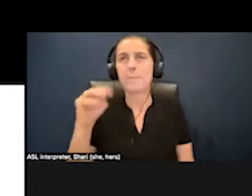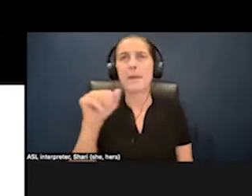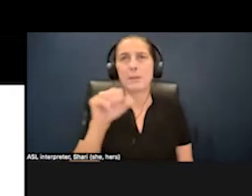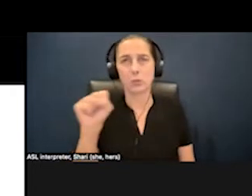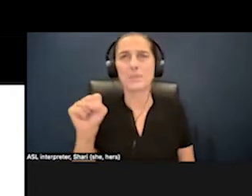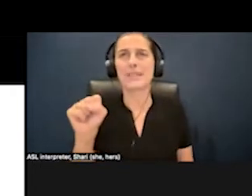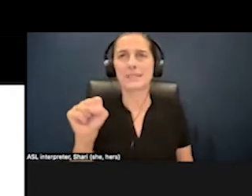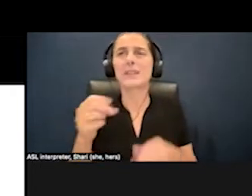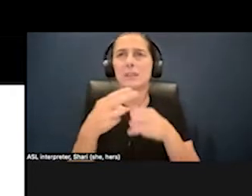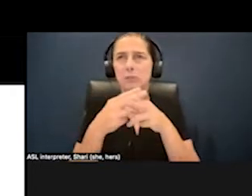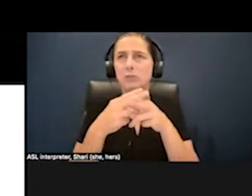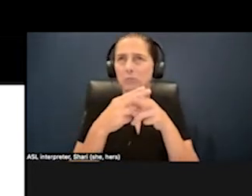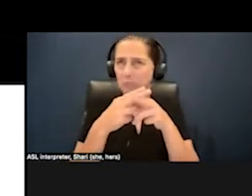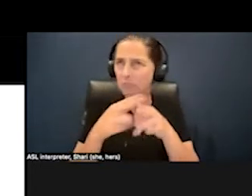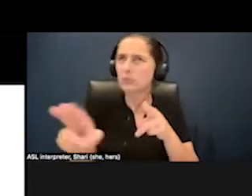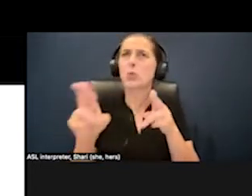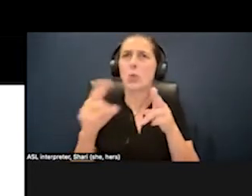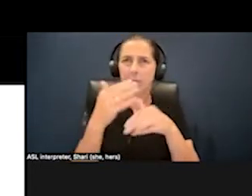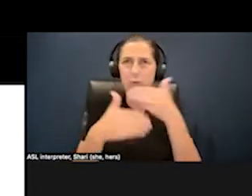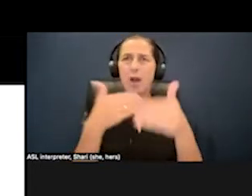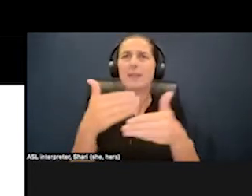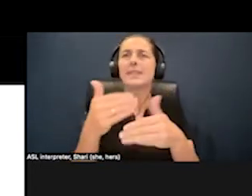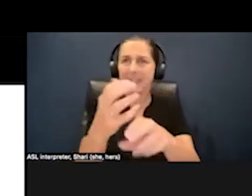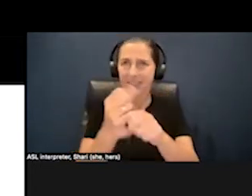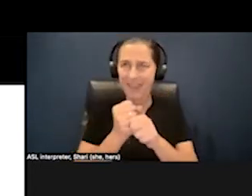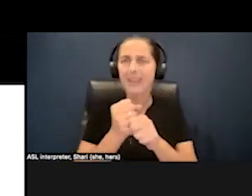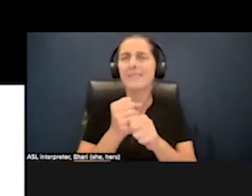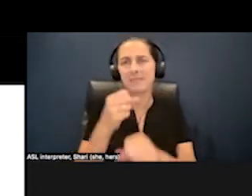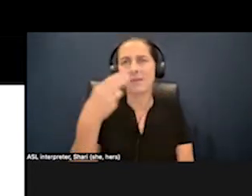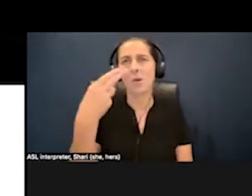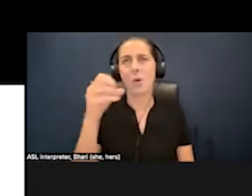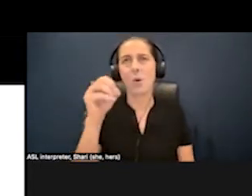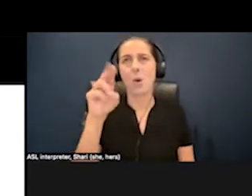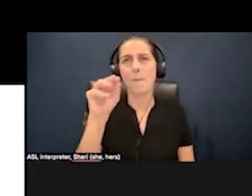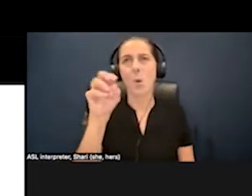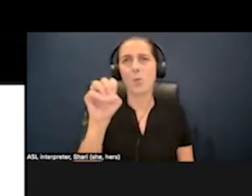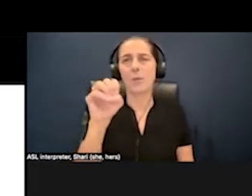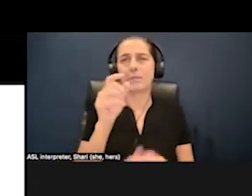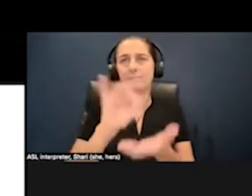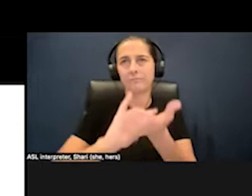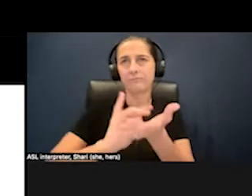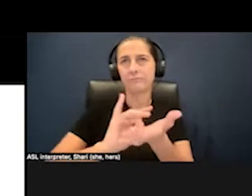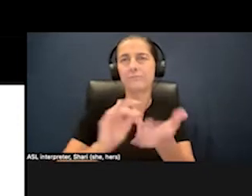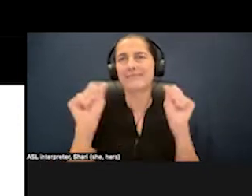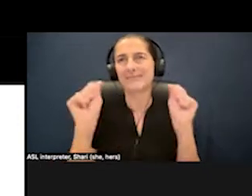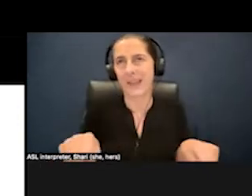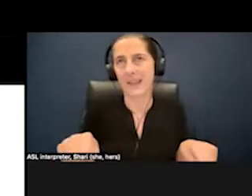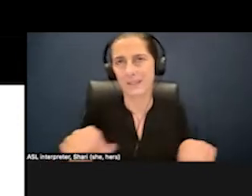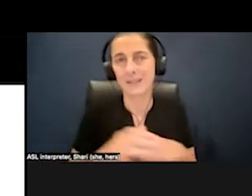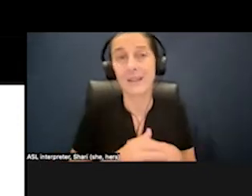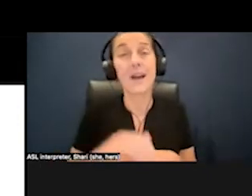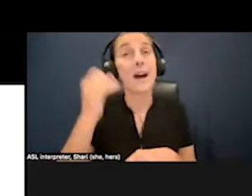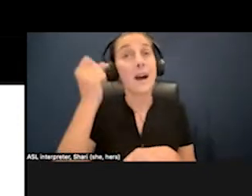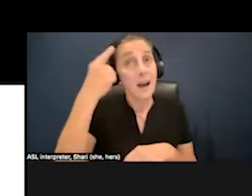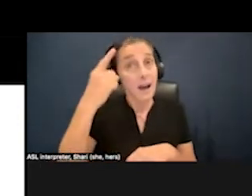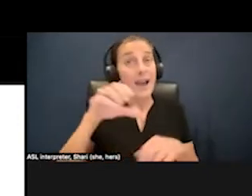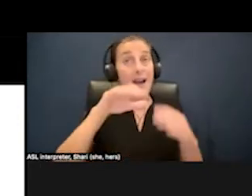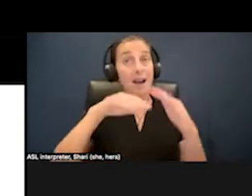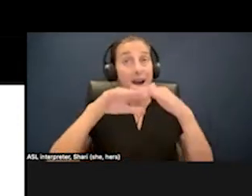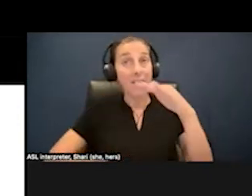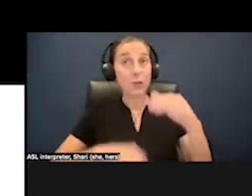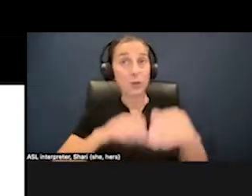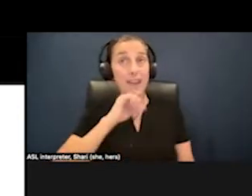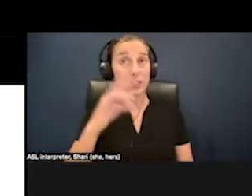age of 18, the law right now, and so this is going to apply for pretty much any health center, is that all legal